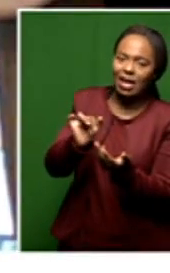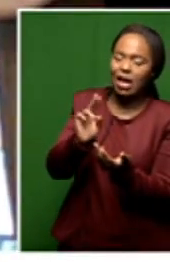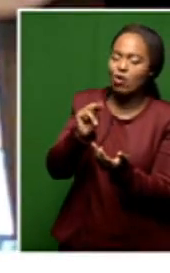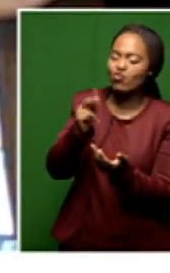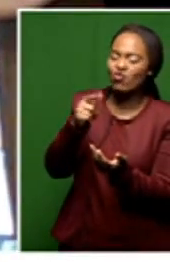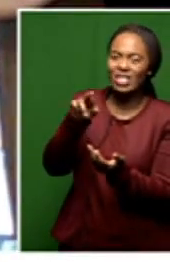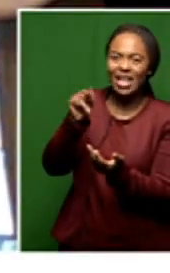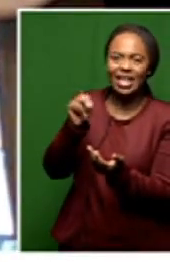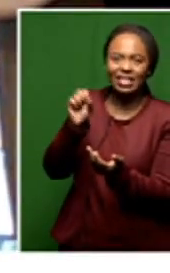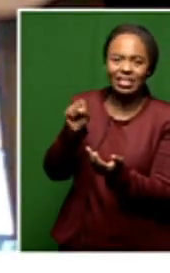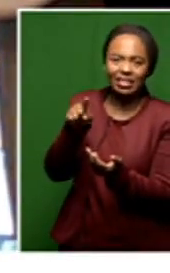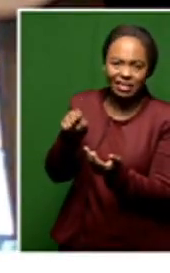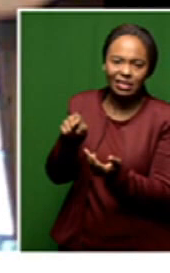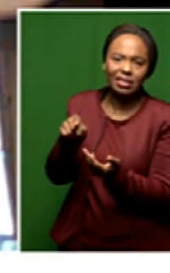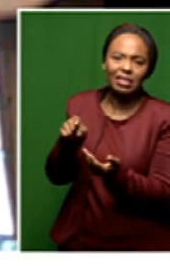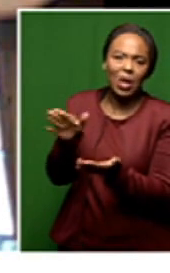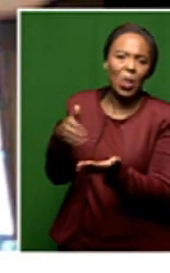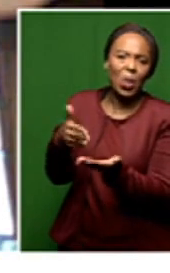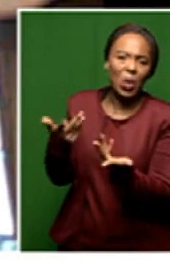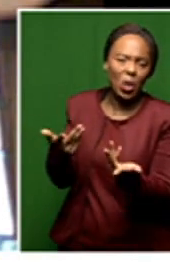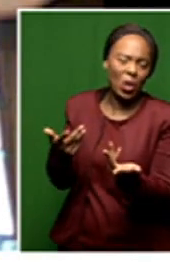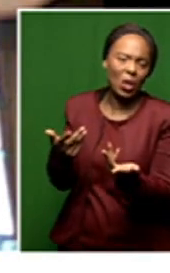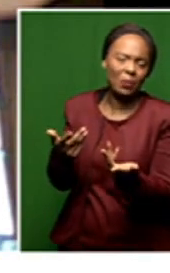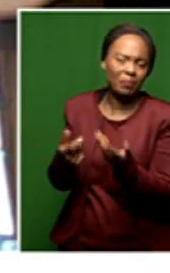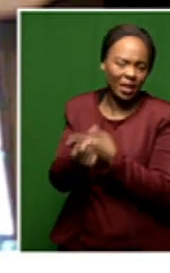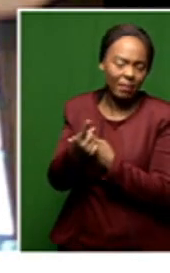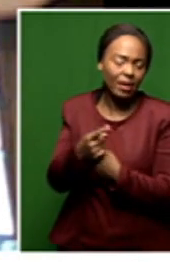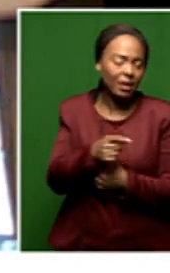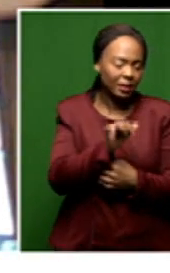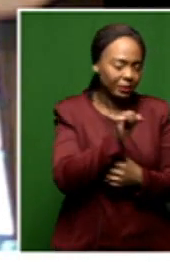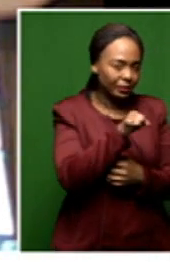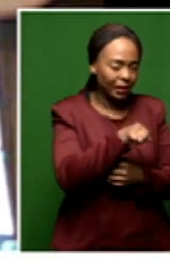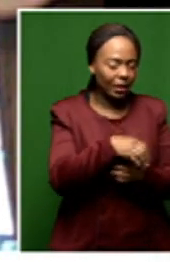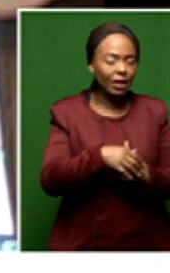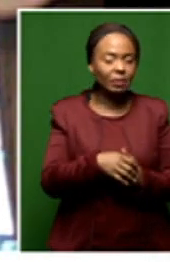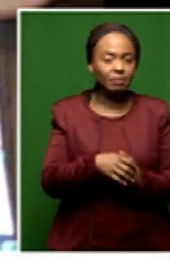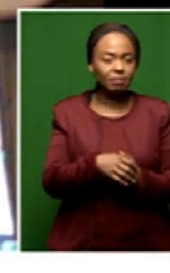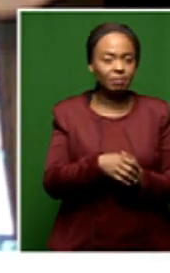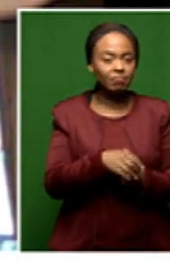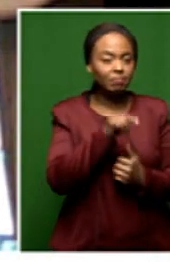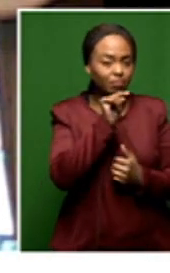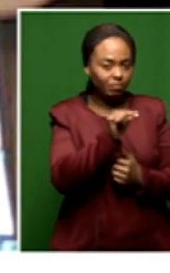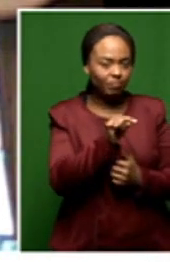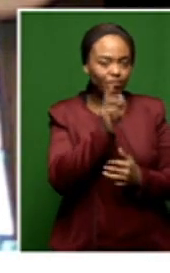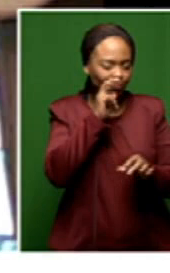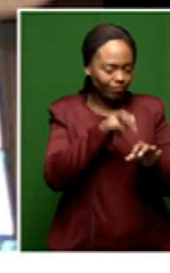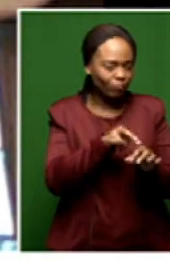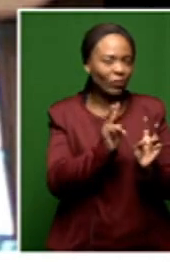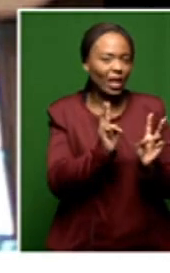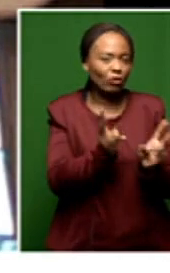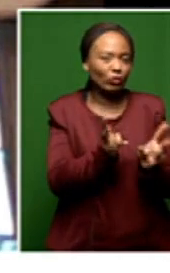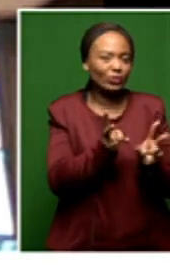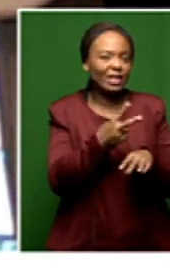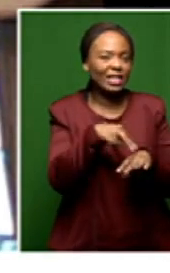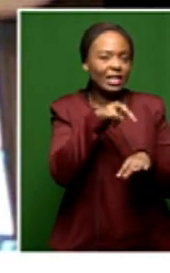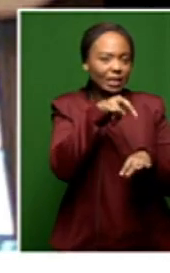It's to keep it as close to its natural state as possible. There's a huge big